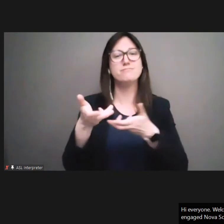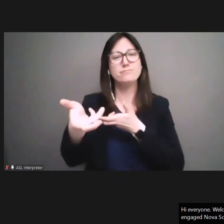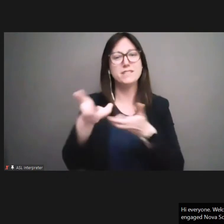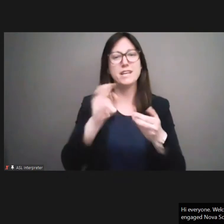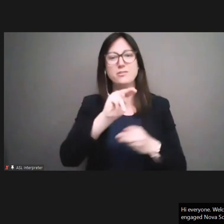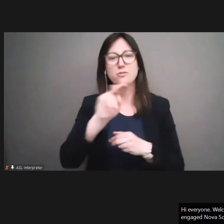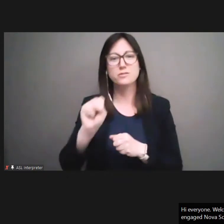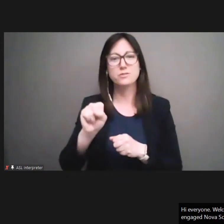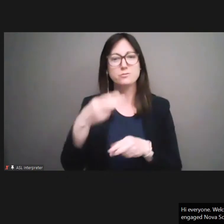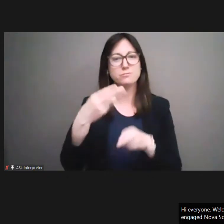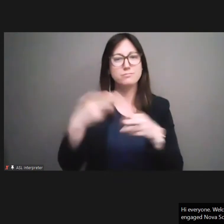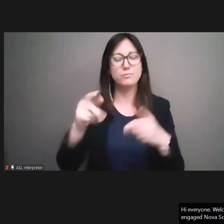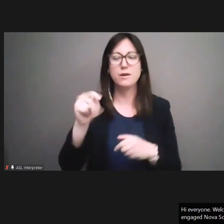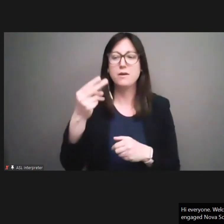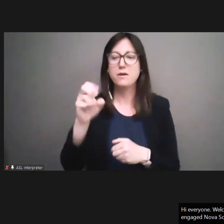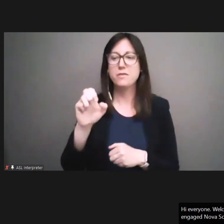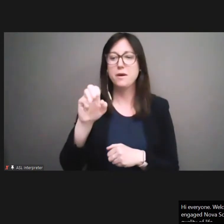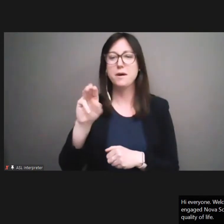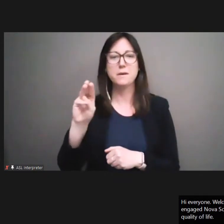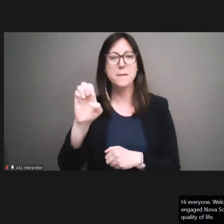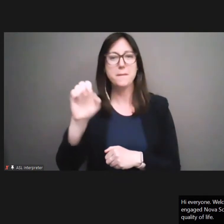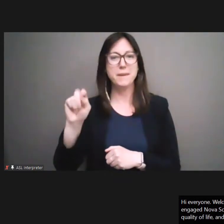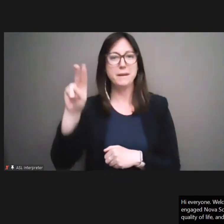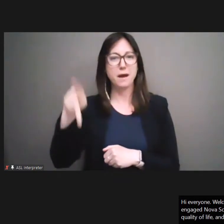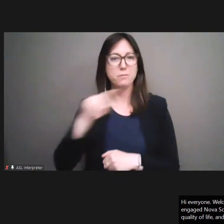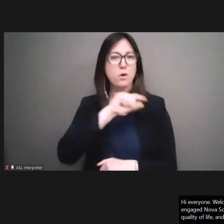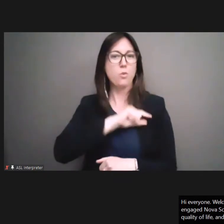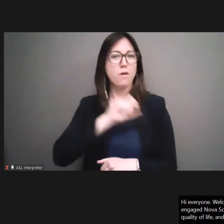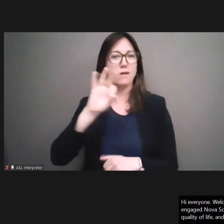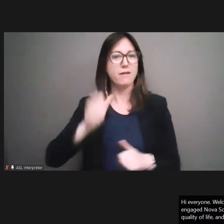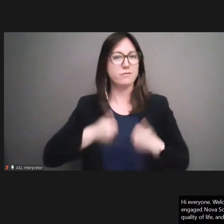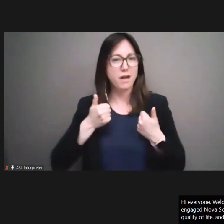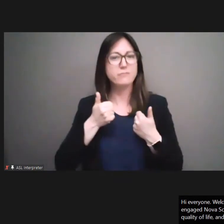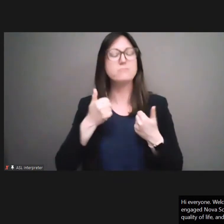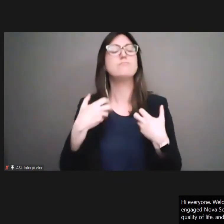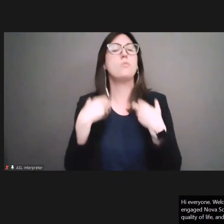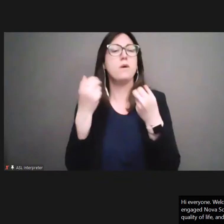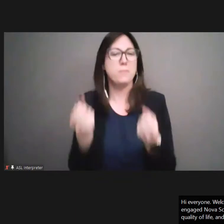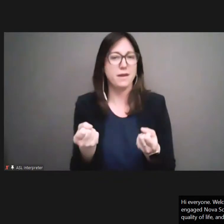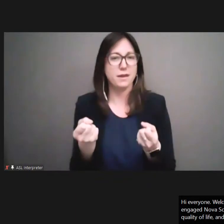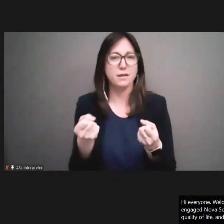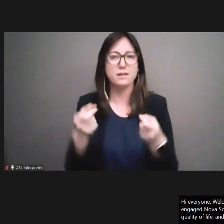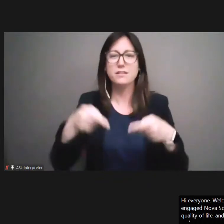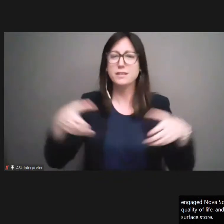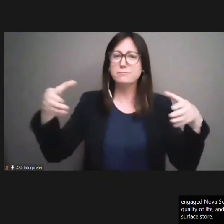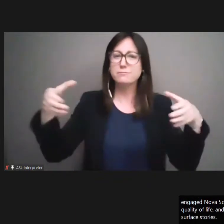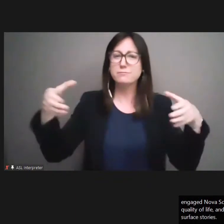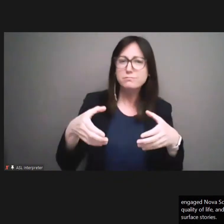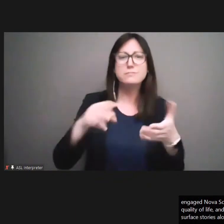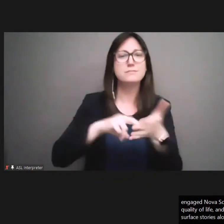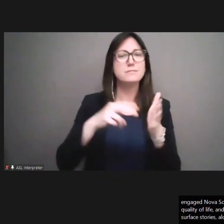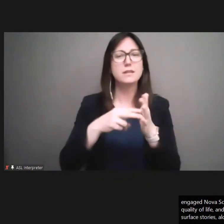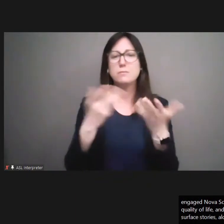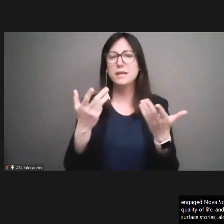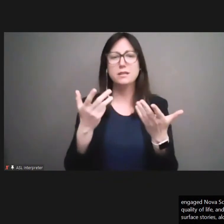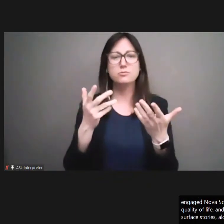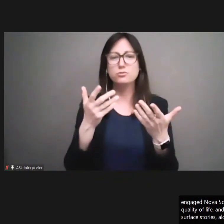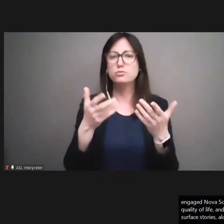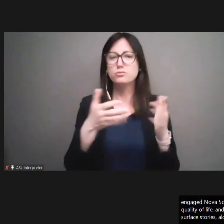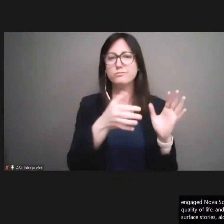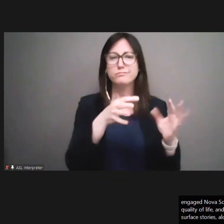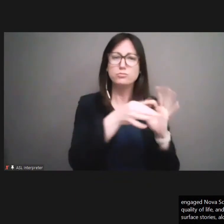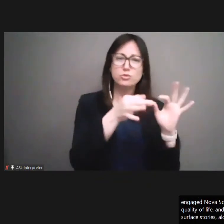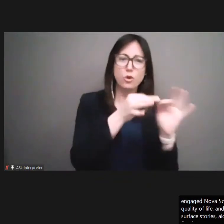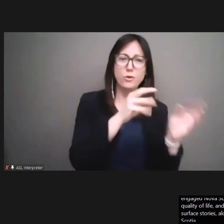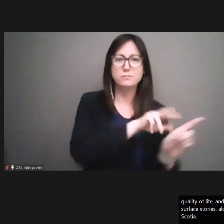The Meetup about quality of life and well-being. The Meetup is a way to surface stories alongside the survey results from the